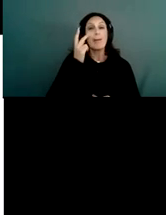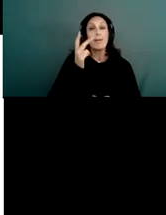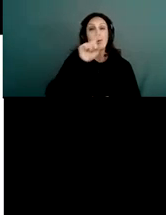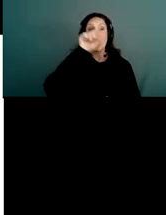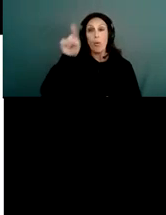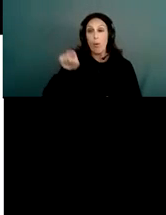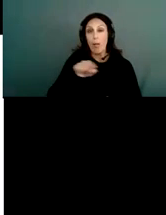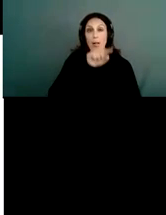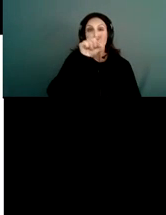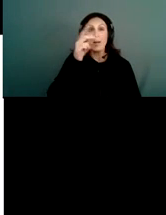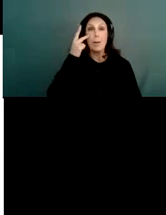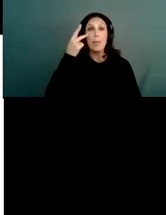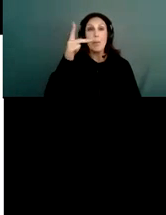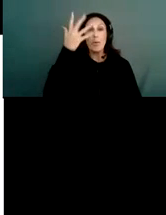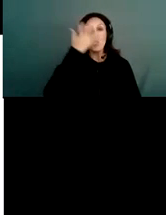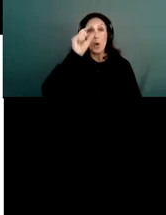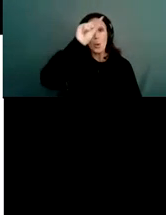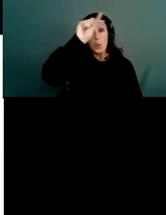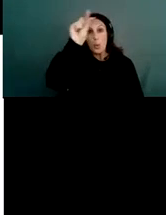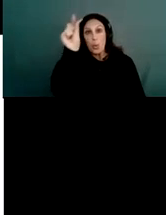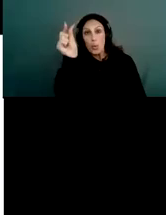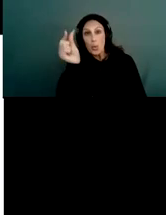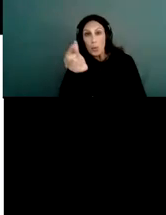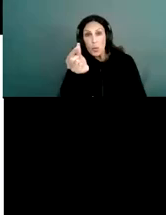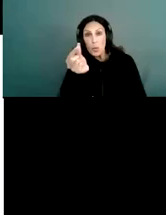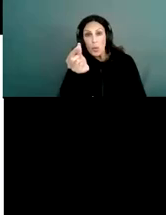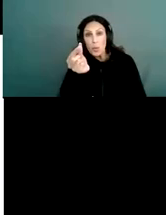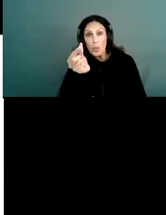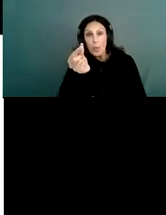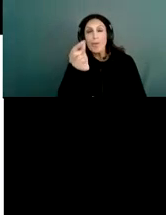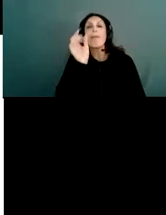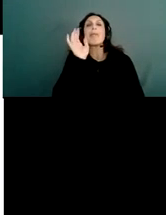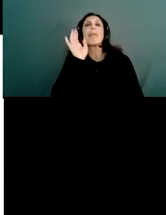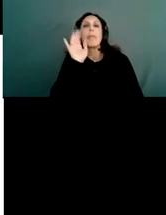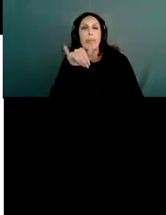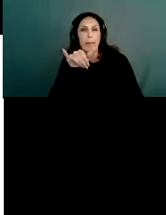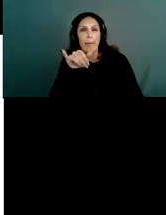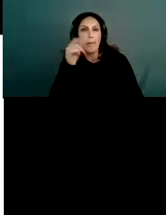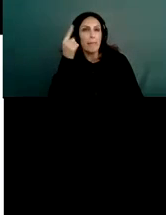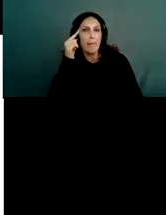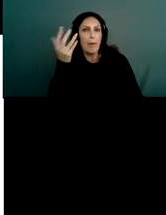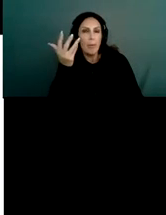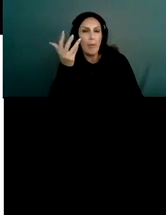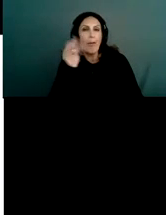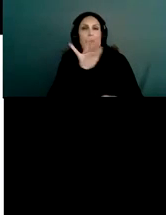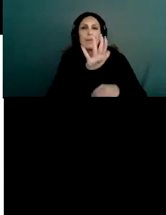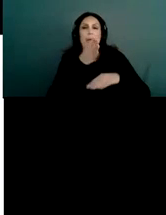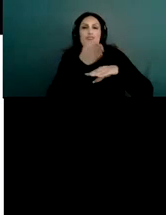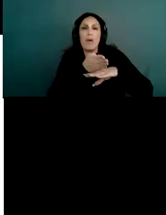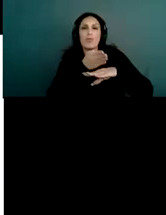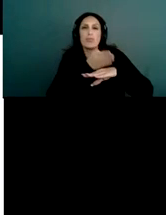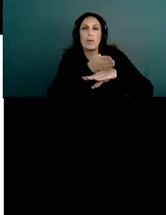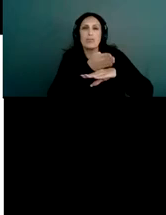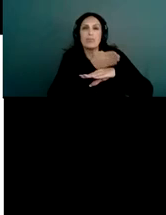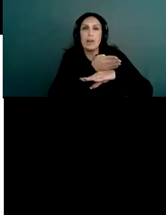surrounds the icon. This will let you know the progress that your student is making towards individual